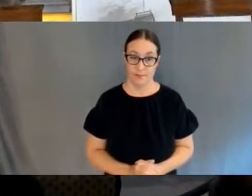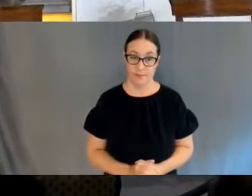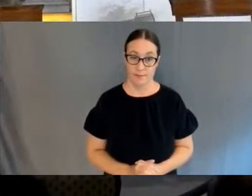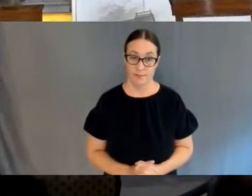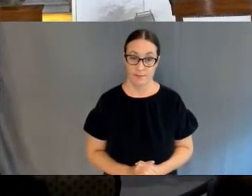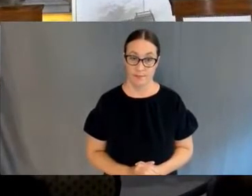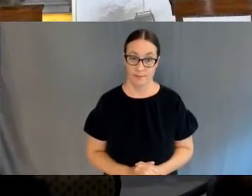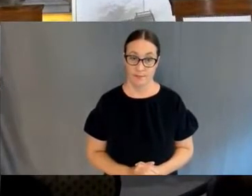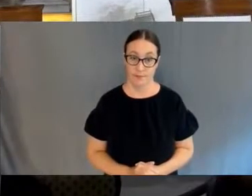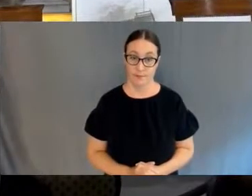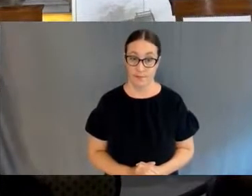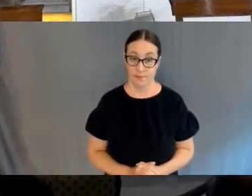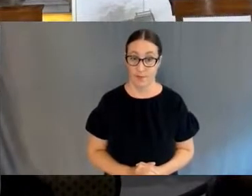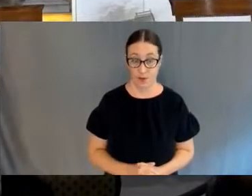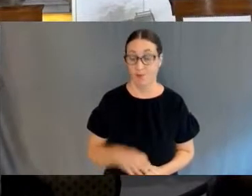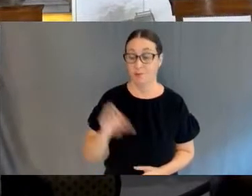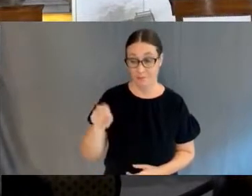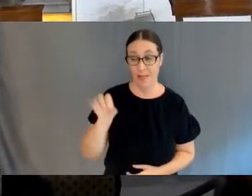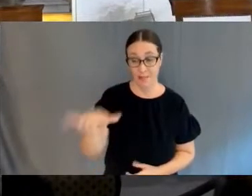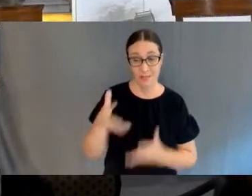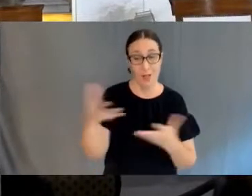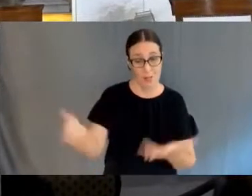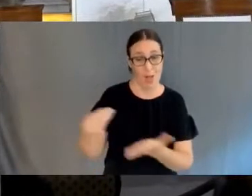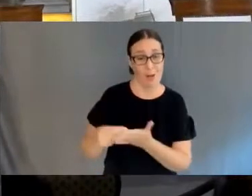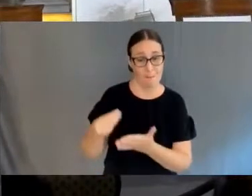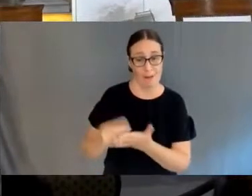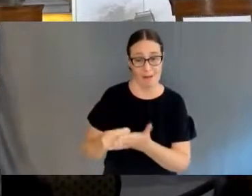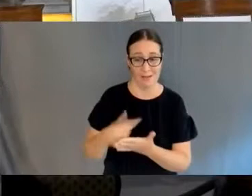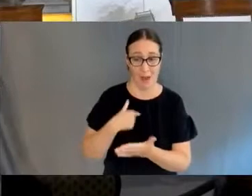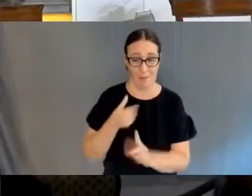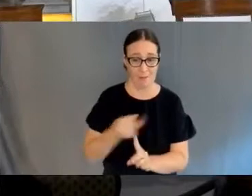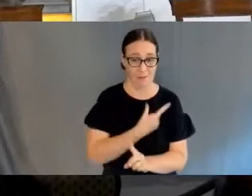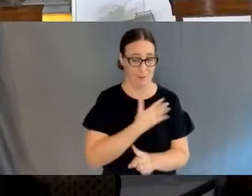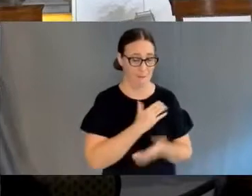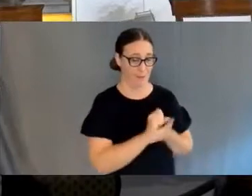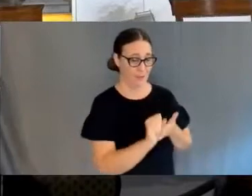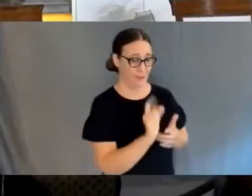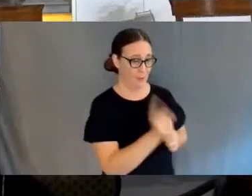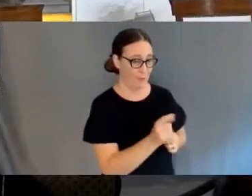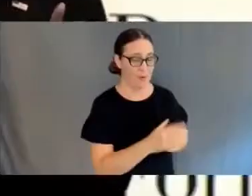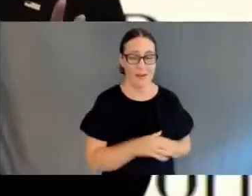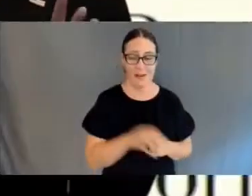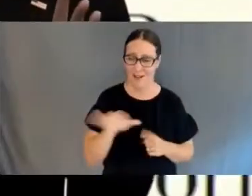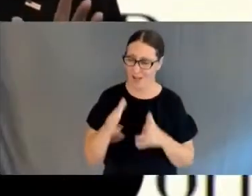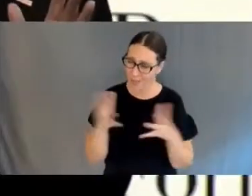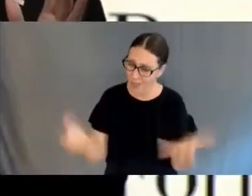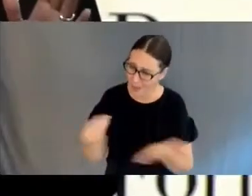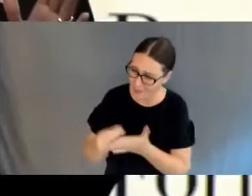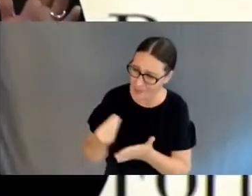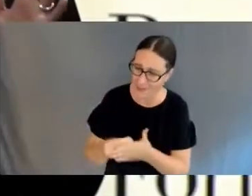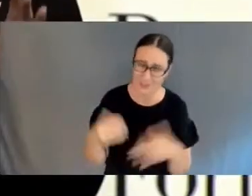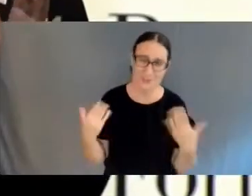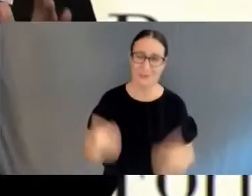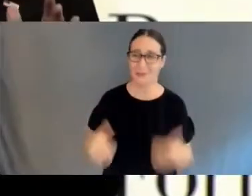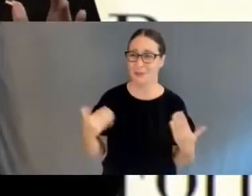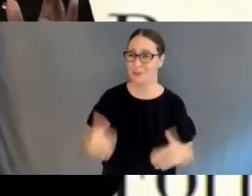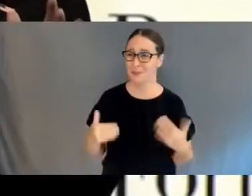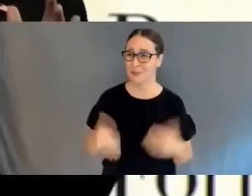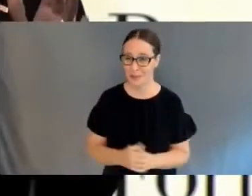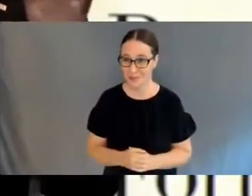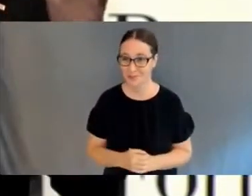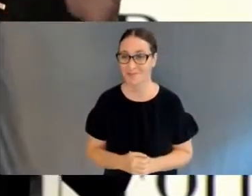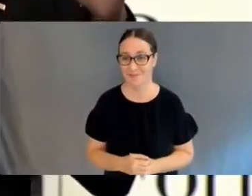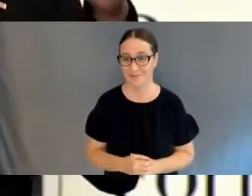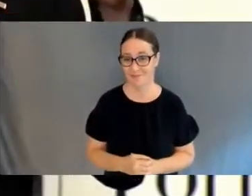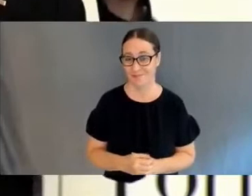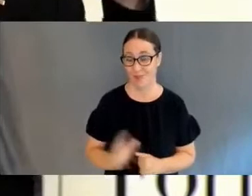And I'll say, yes, that's a lot of money. I'm going to go off script for a minute. Yes, that's a lot of money. That's a lot of dough. But what we also